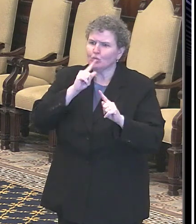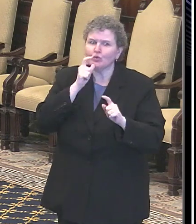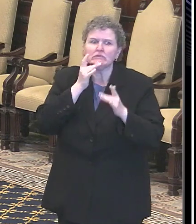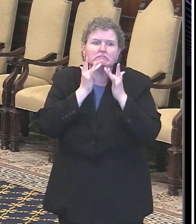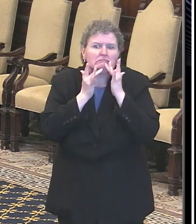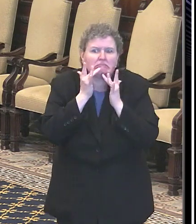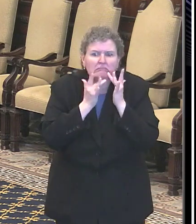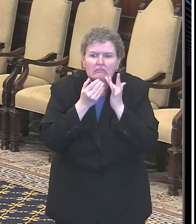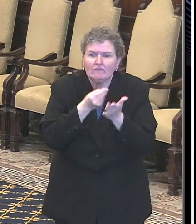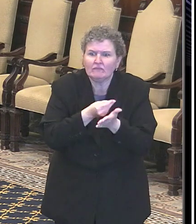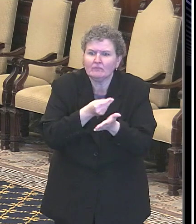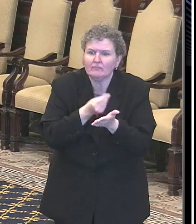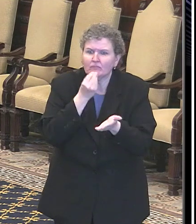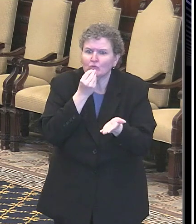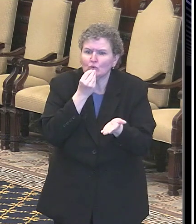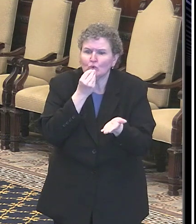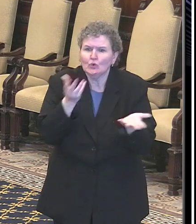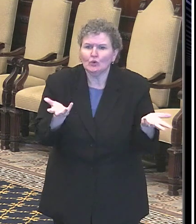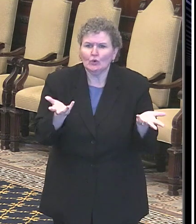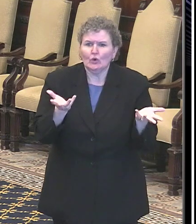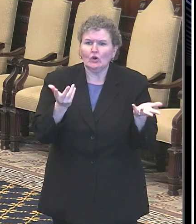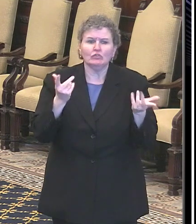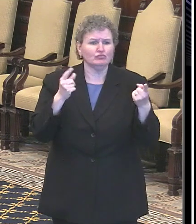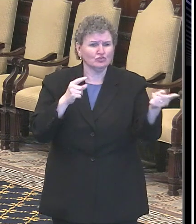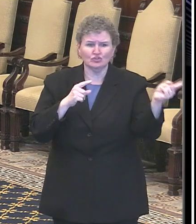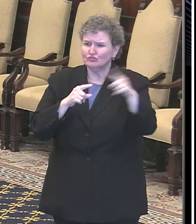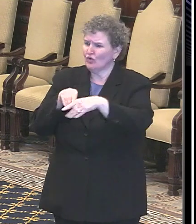food issues, and we're continue to